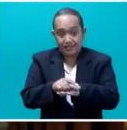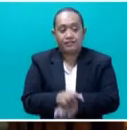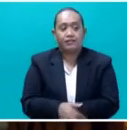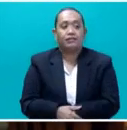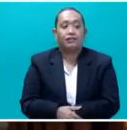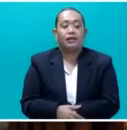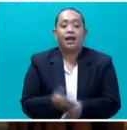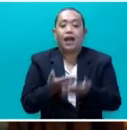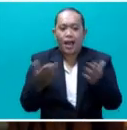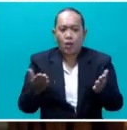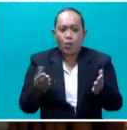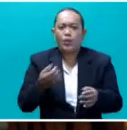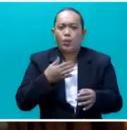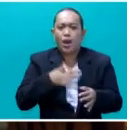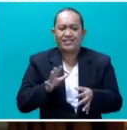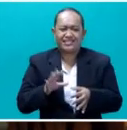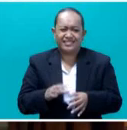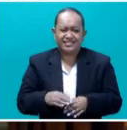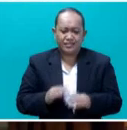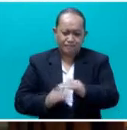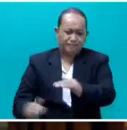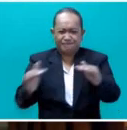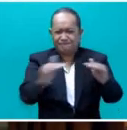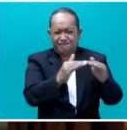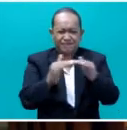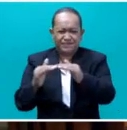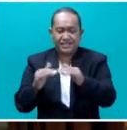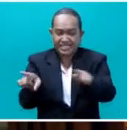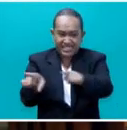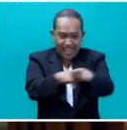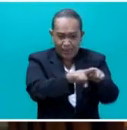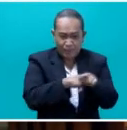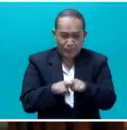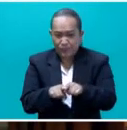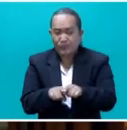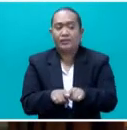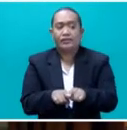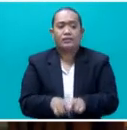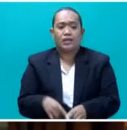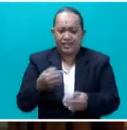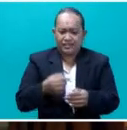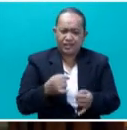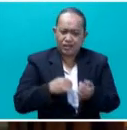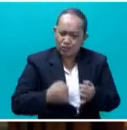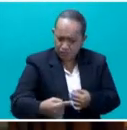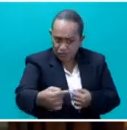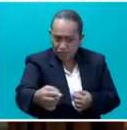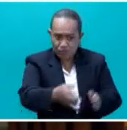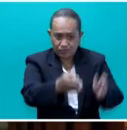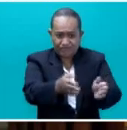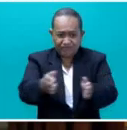legislation for uniformity and consistency in the policies that can be applied to both town planning and